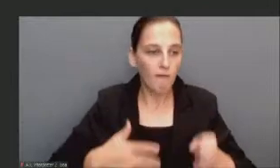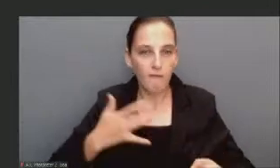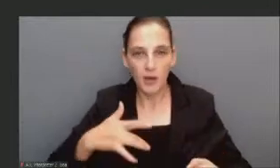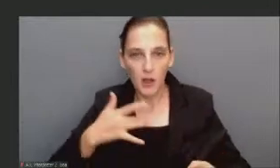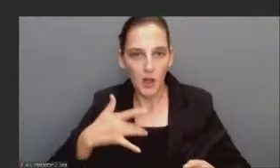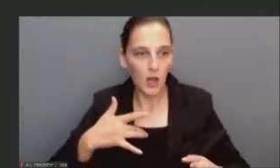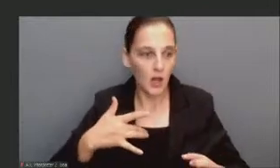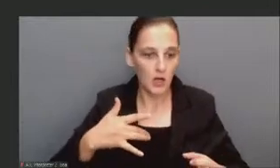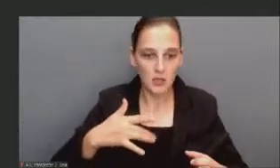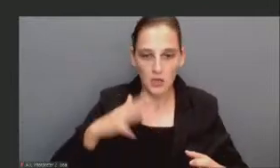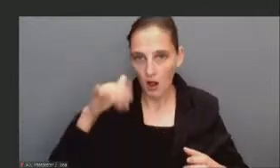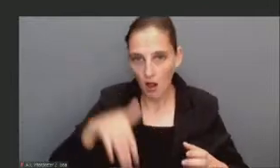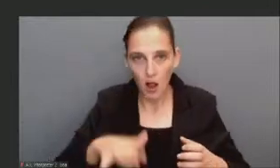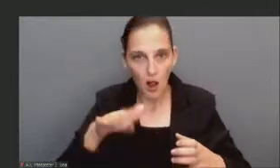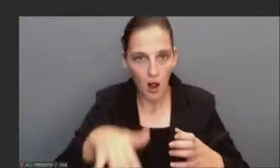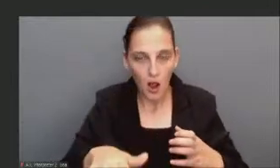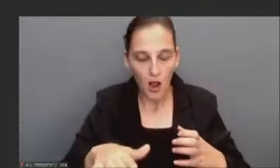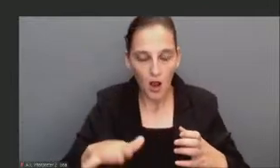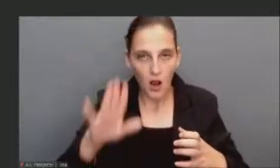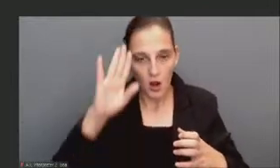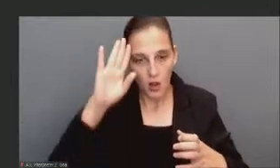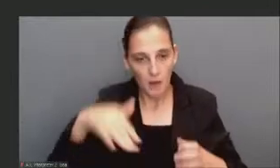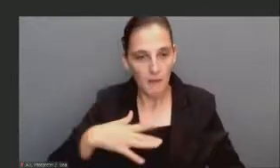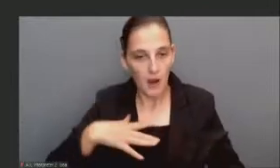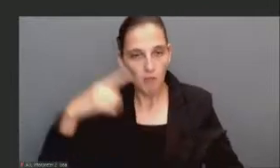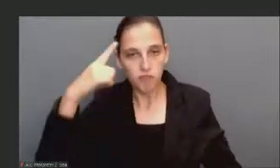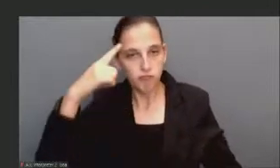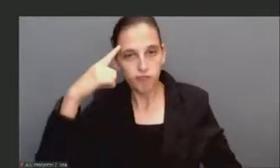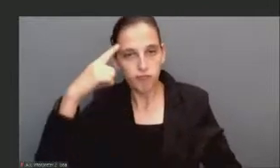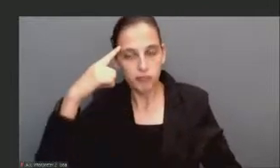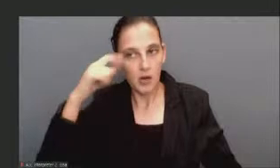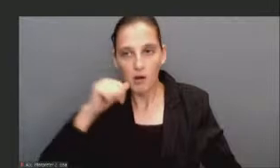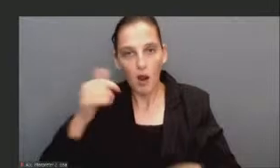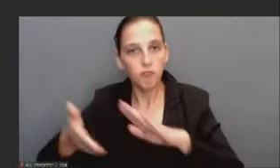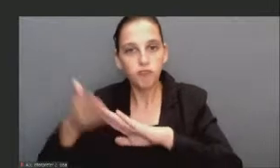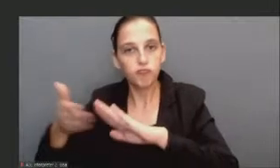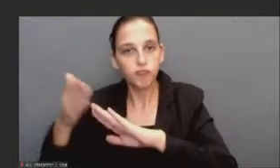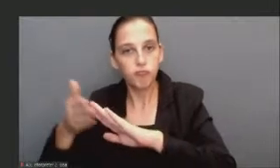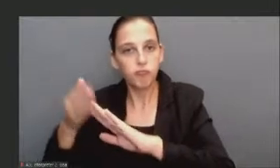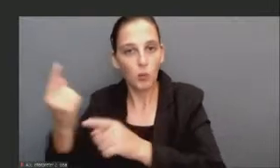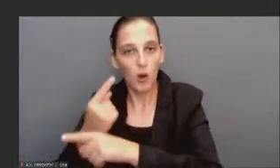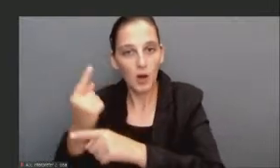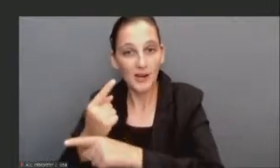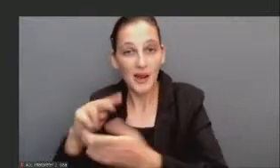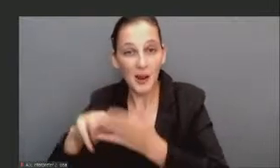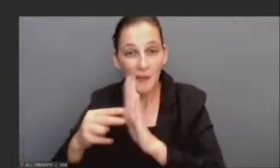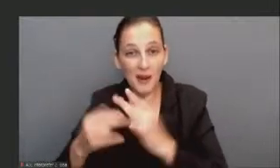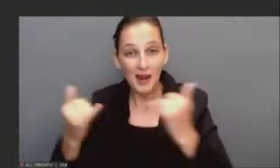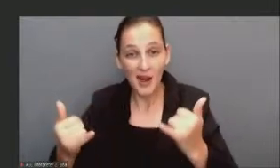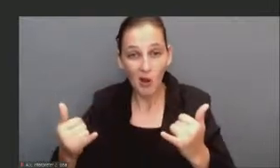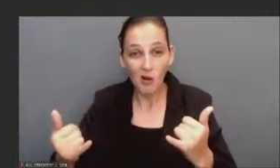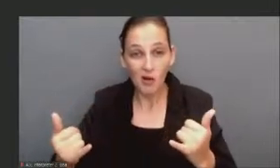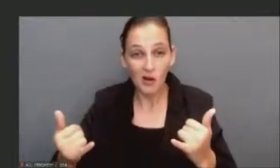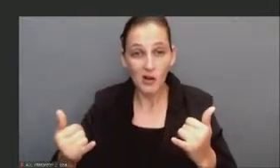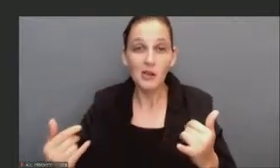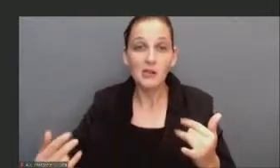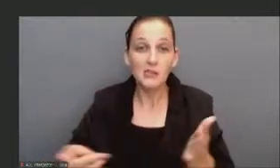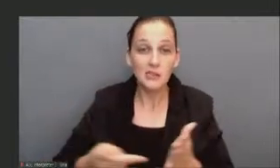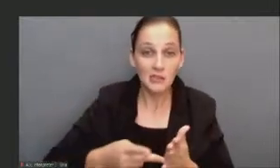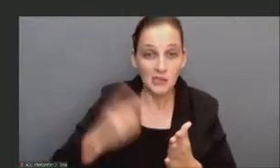that your brain is not working right makes it a doubly challenging mental